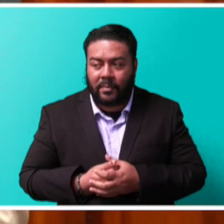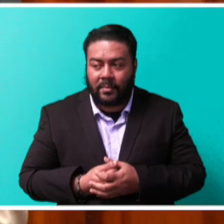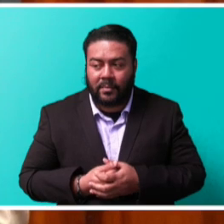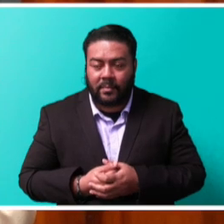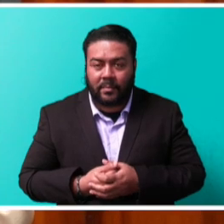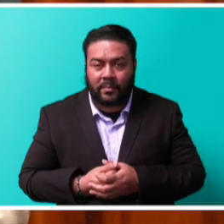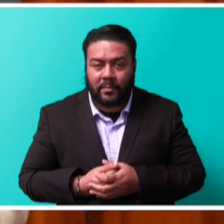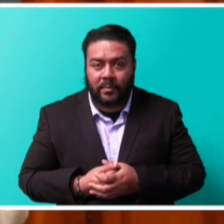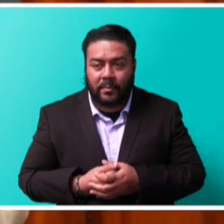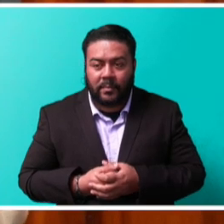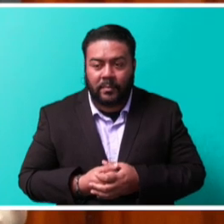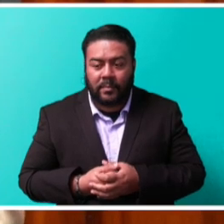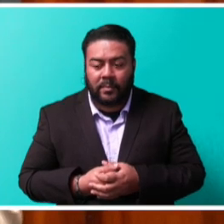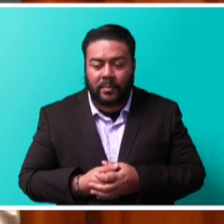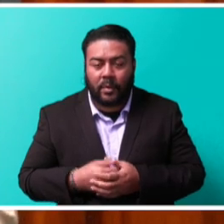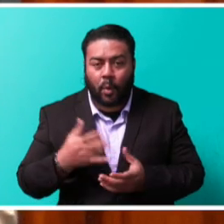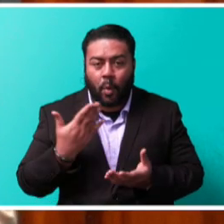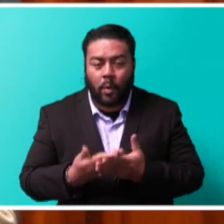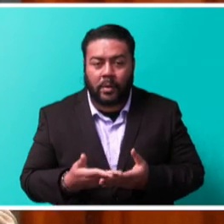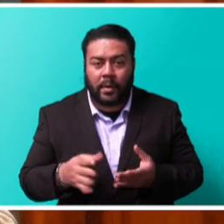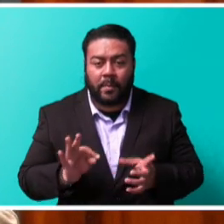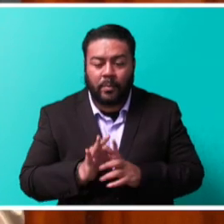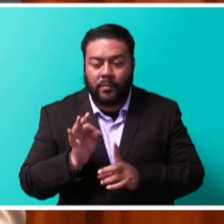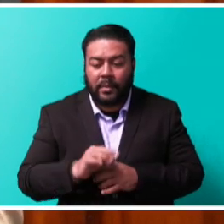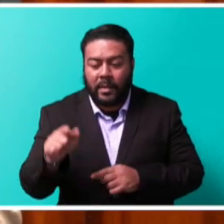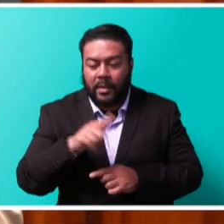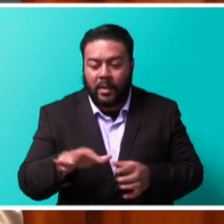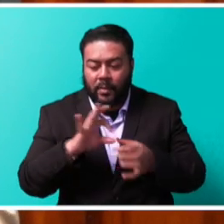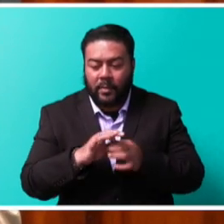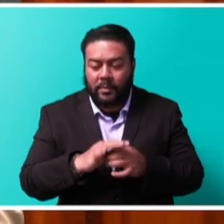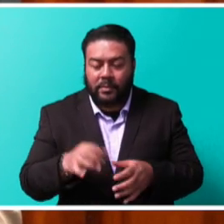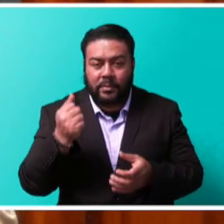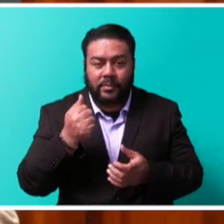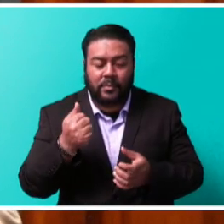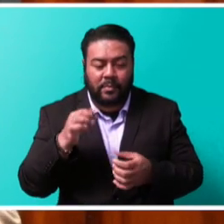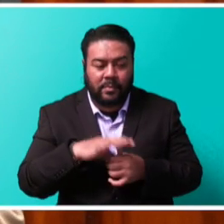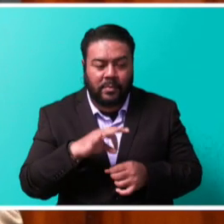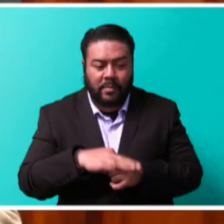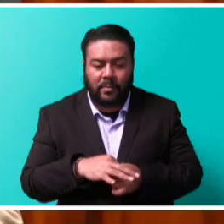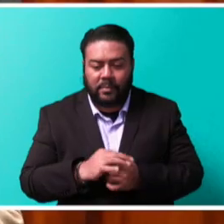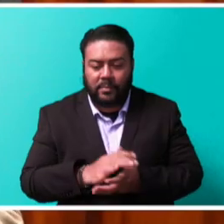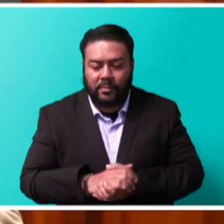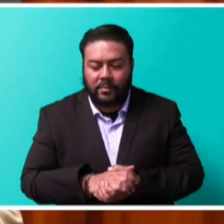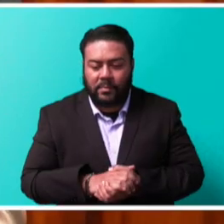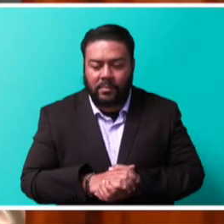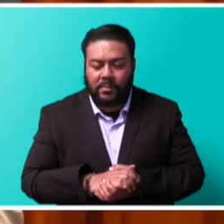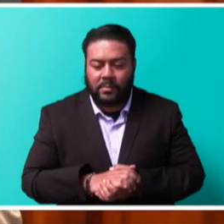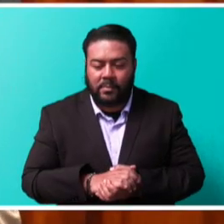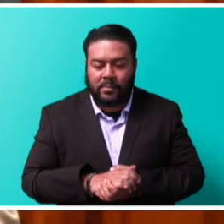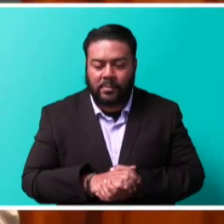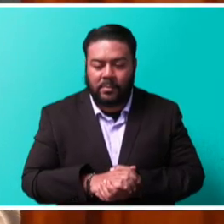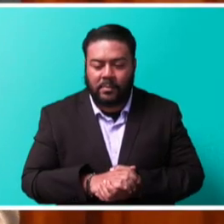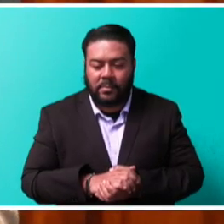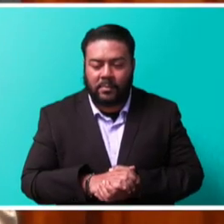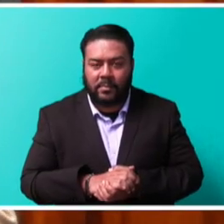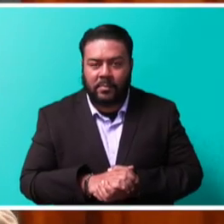places strong emphasis on improving landowner participation, strengthening benefit sharing arrangements, and creating opportunities for greater